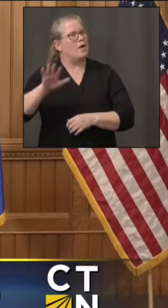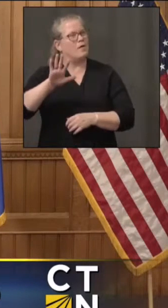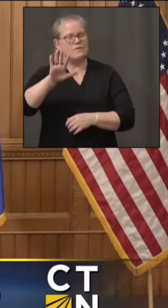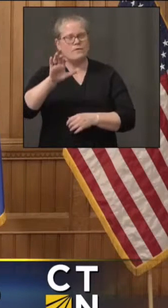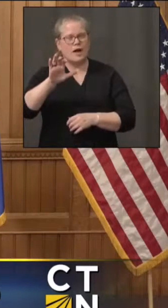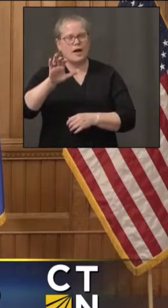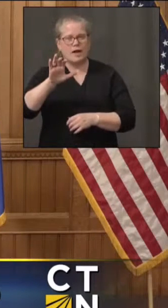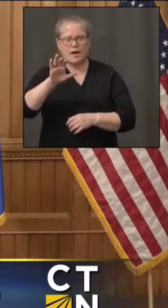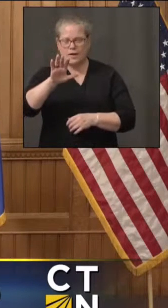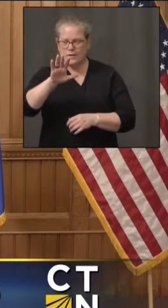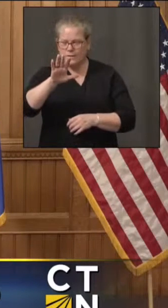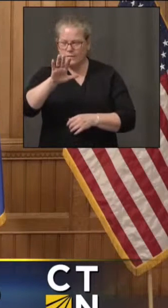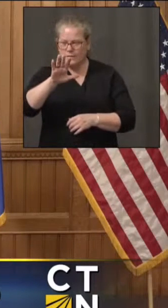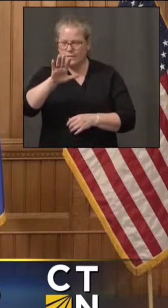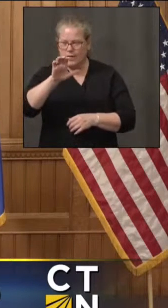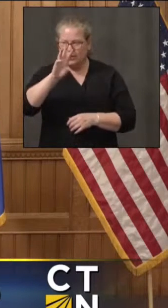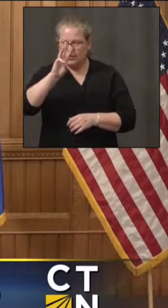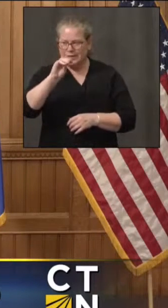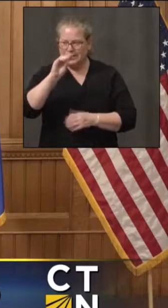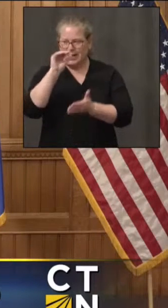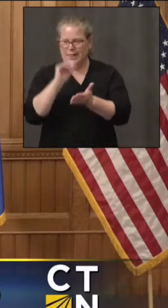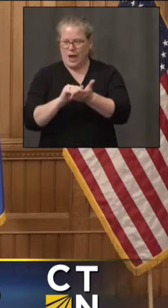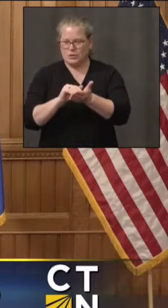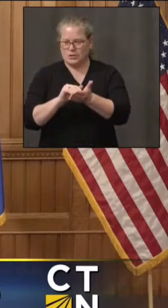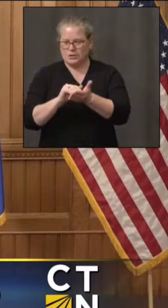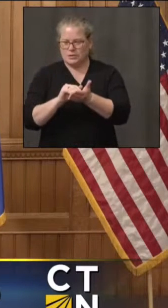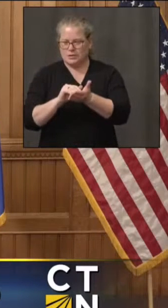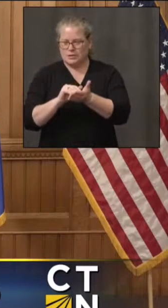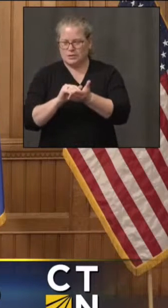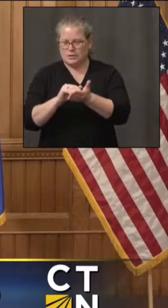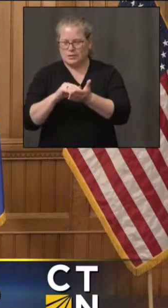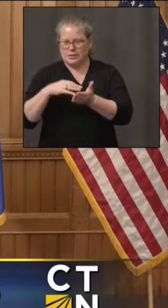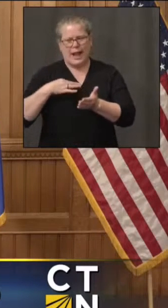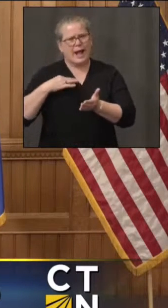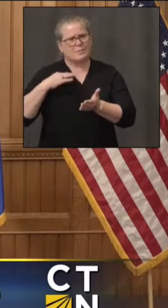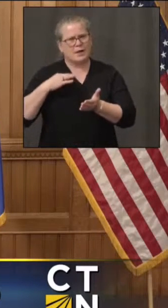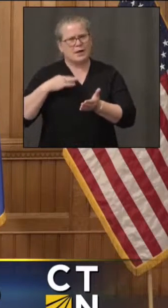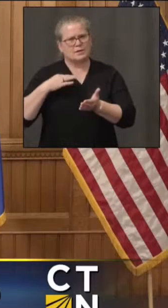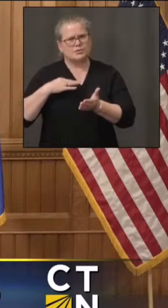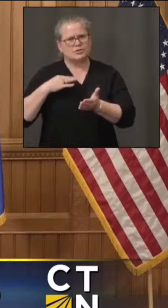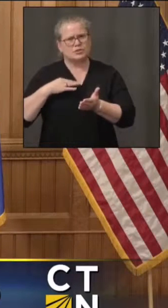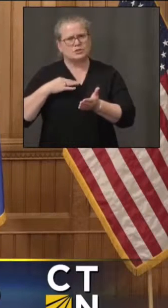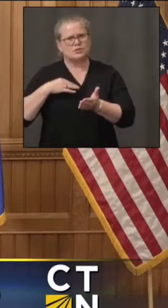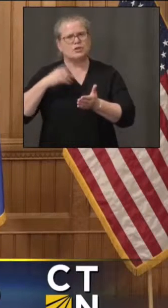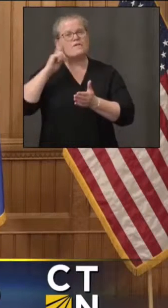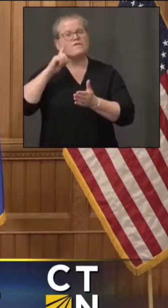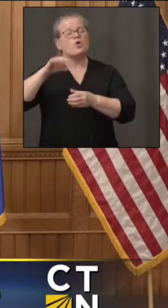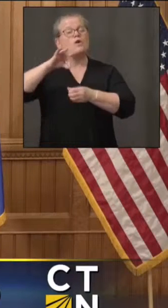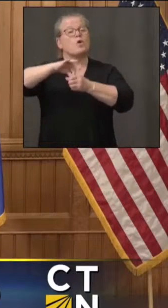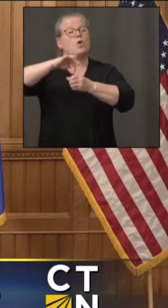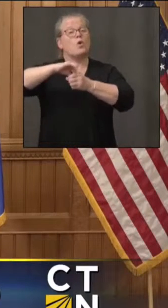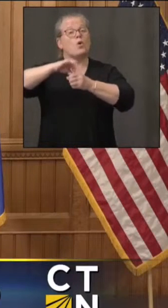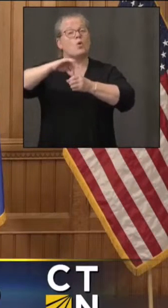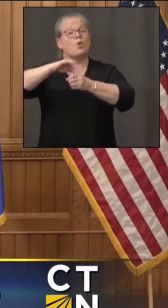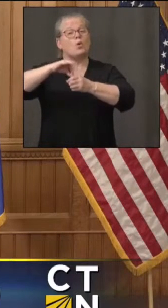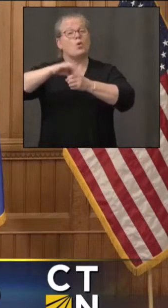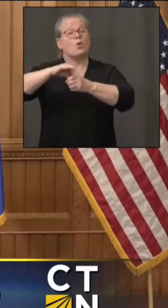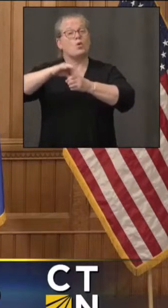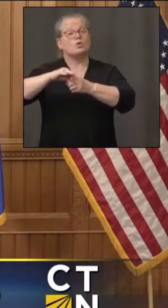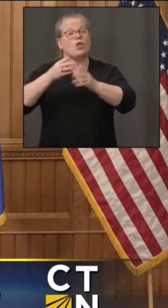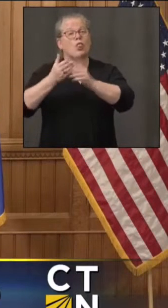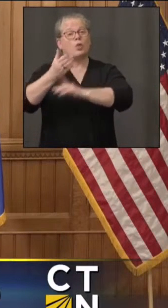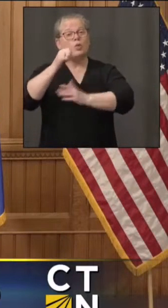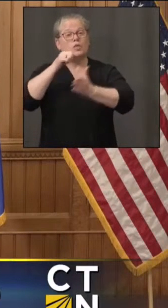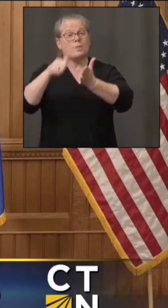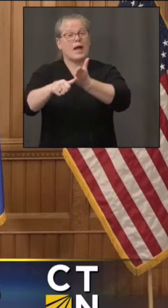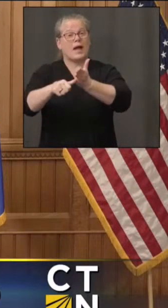560,000 applications for absentee ballots have been processed into the centralized voter registration